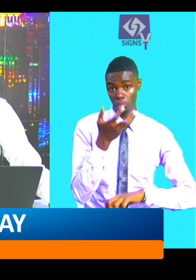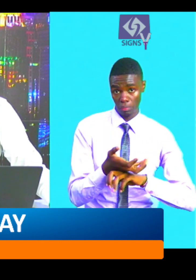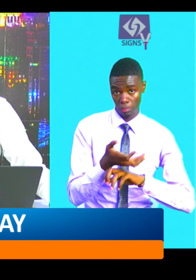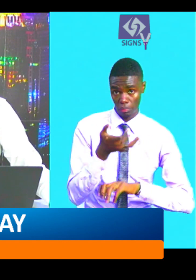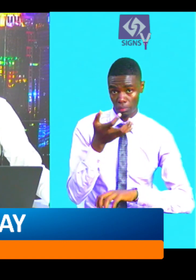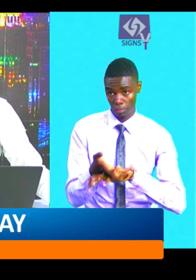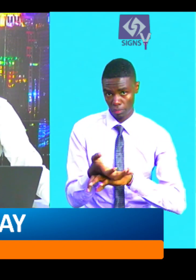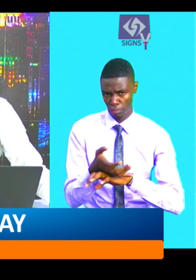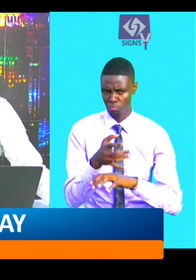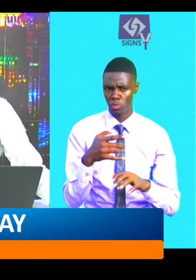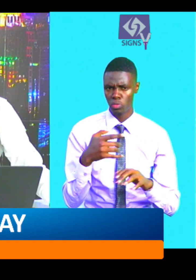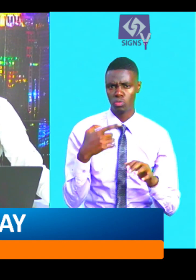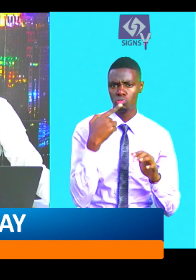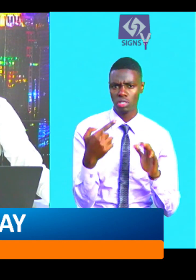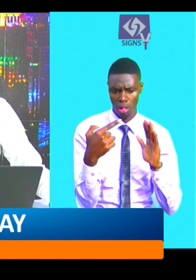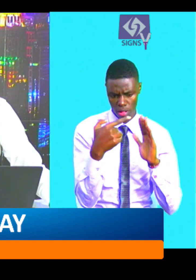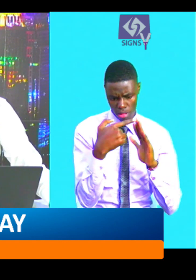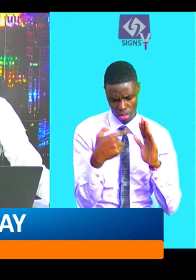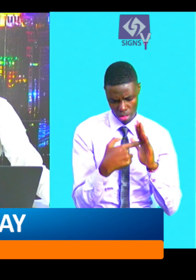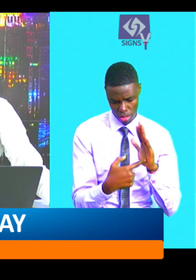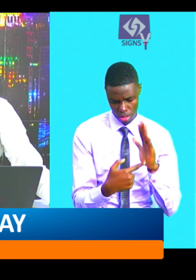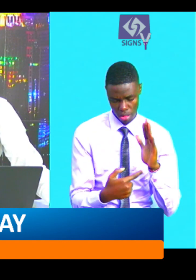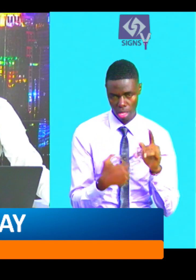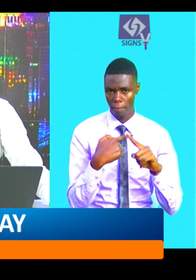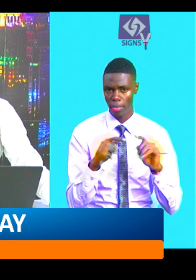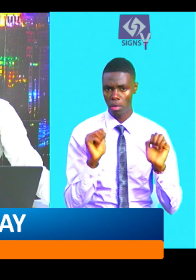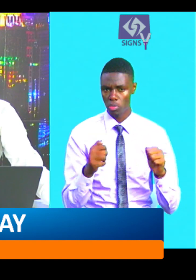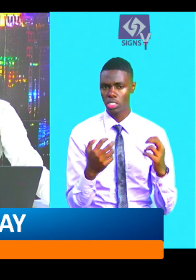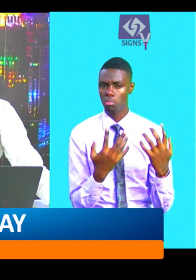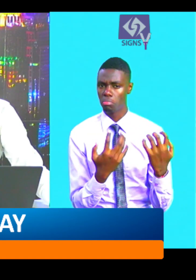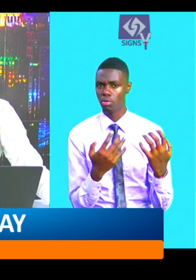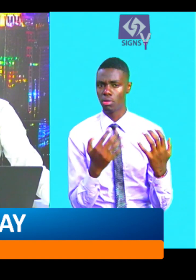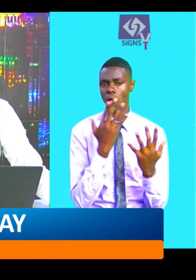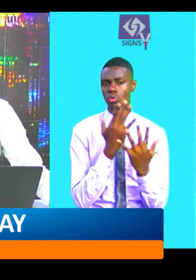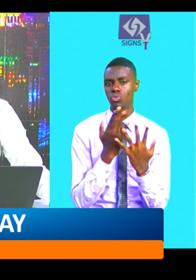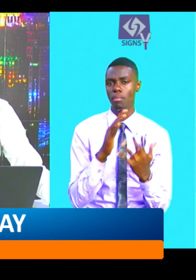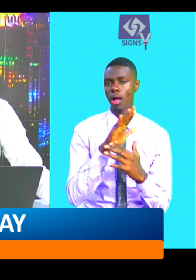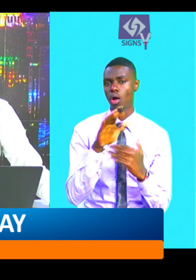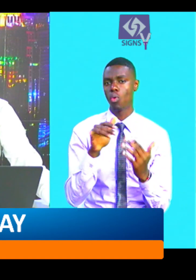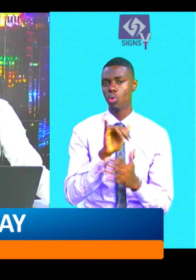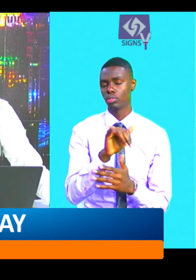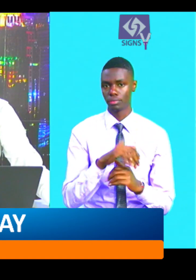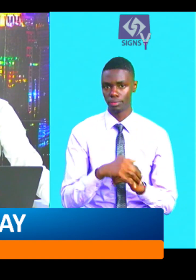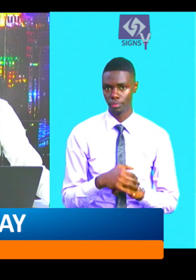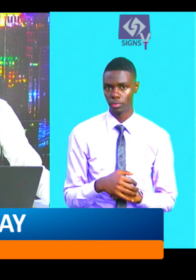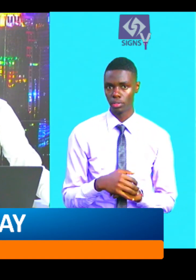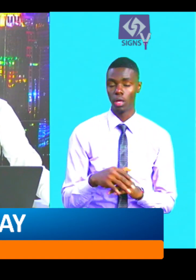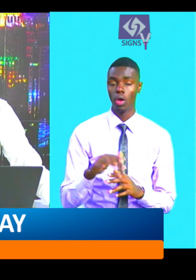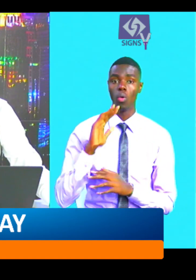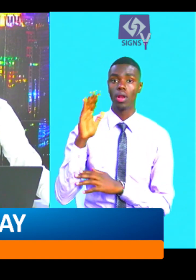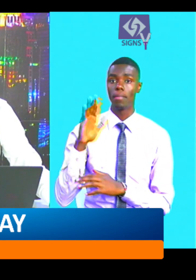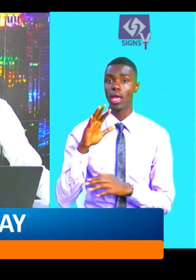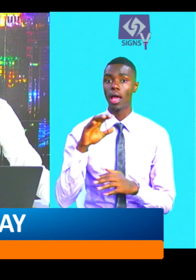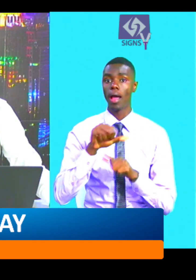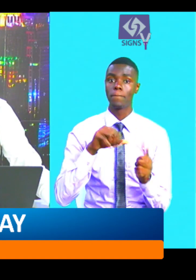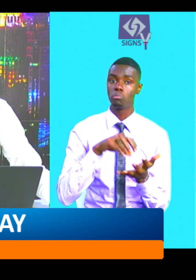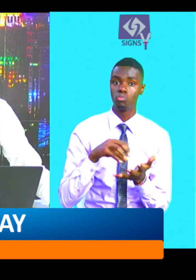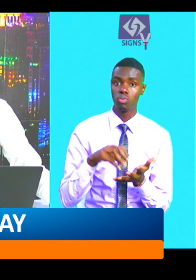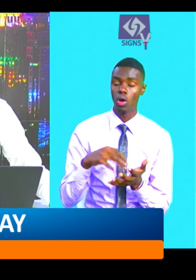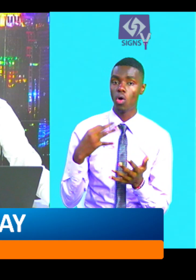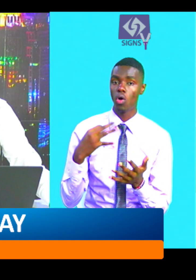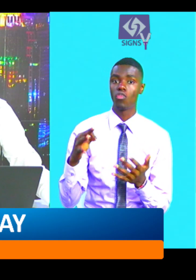the continent. Yeah. Maybe it was also with regards to that. So it's difficult to pinpoint one, but you can